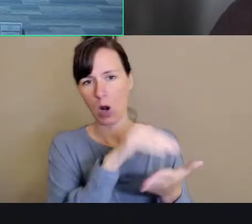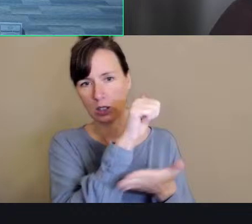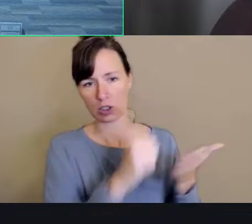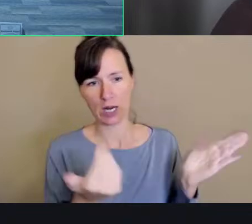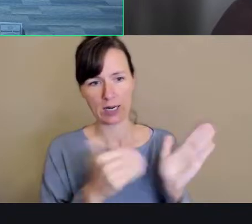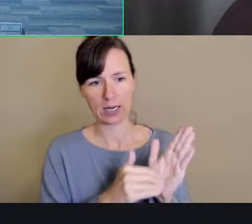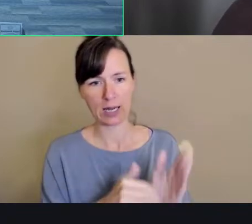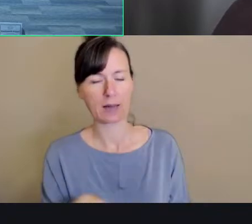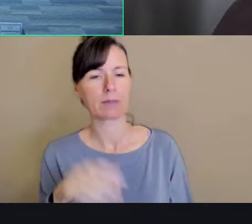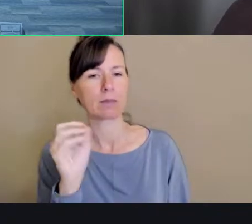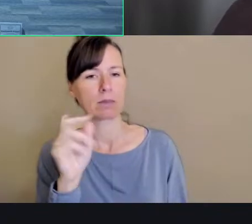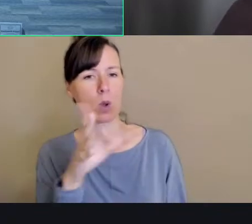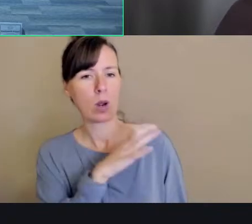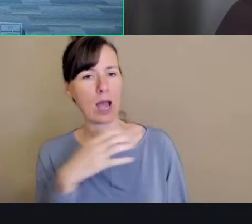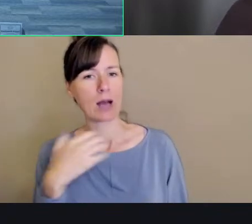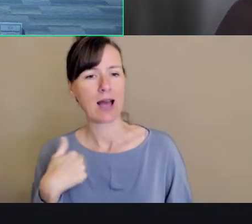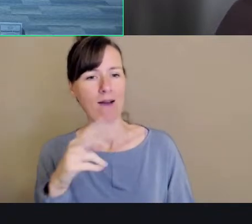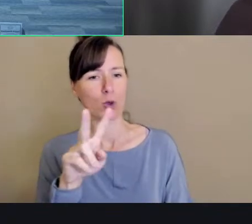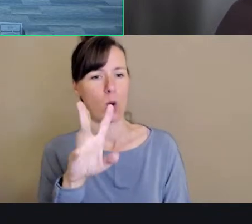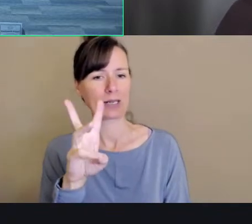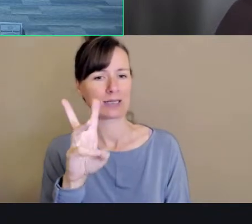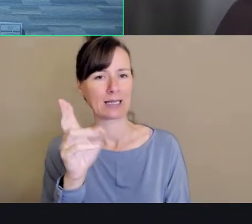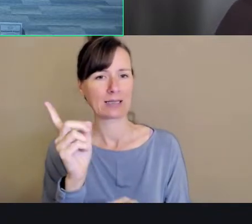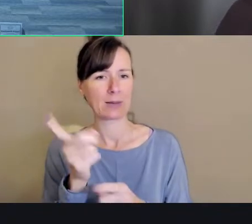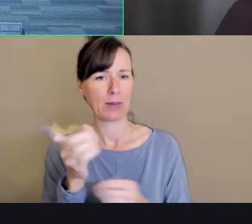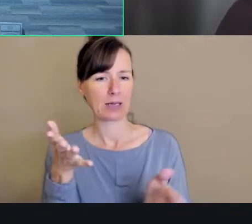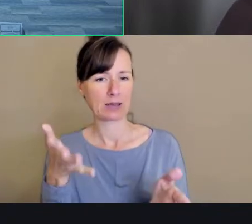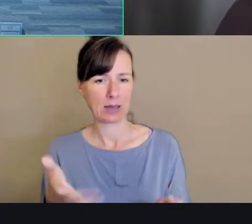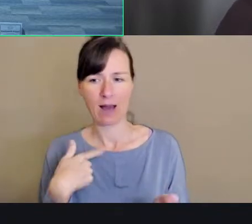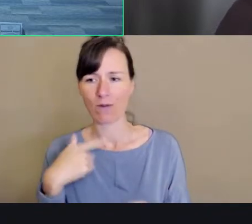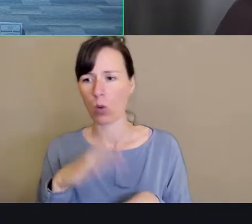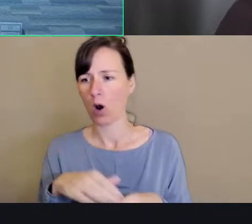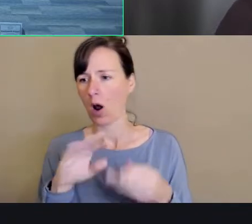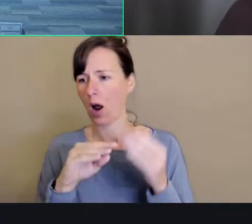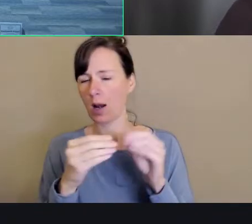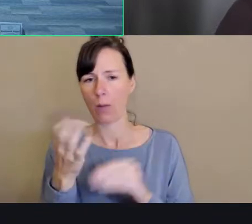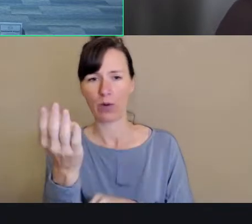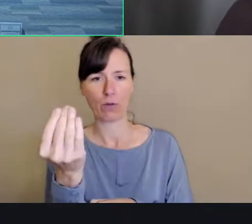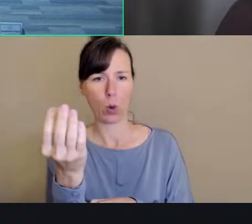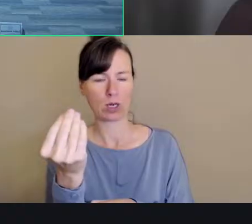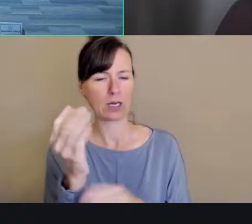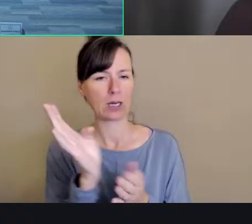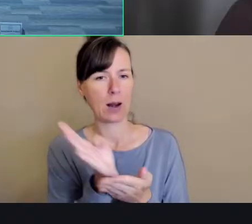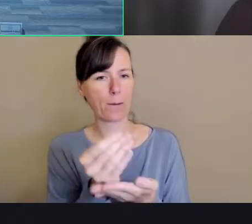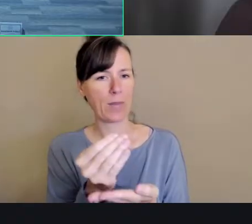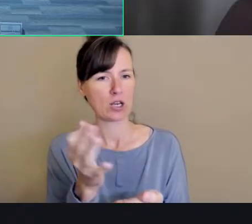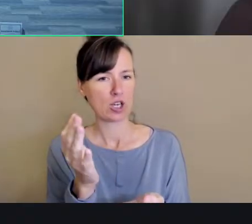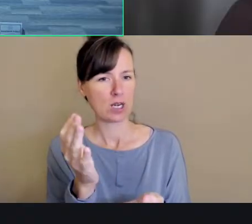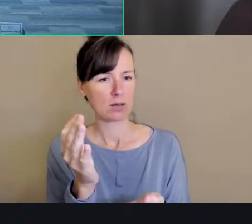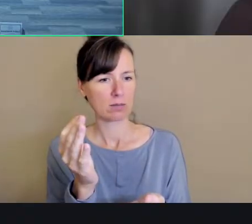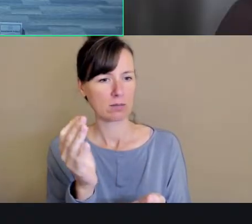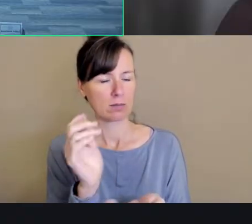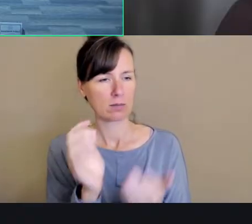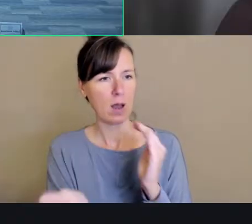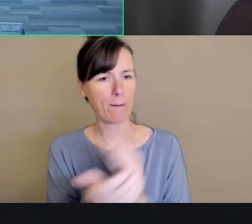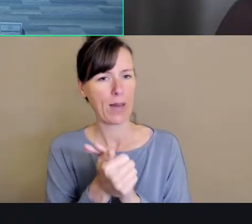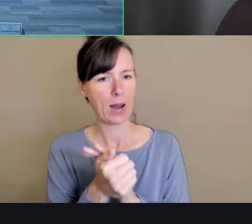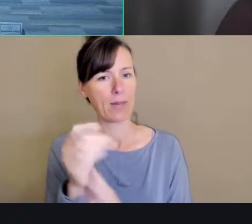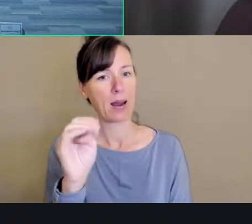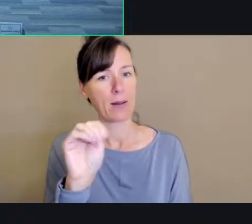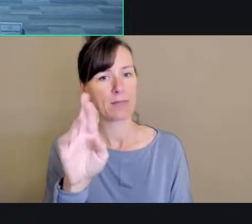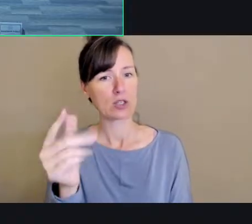and we are on to item 14. Budget amendment. Mr. Galloway, would you like to brief this